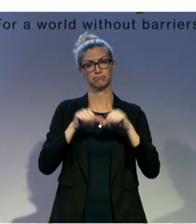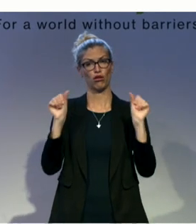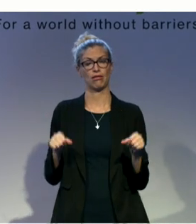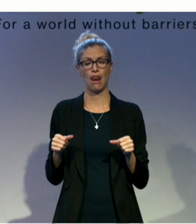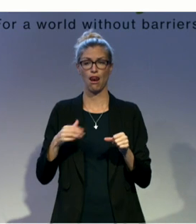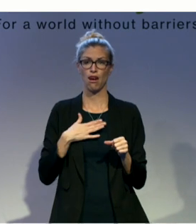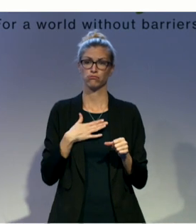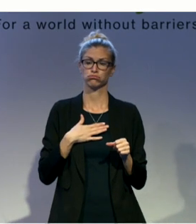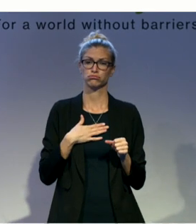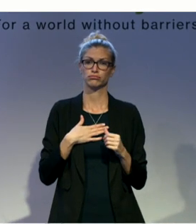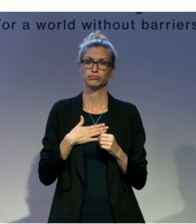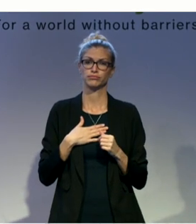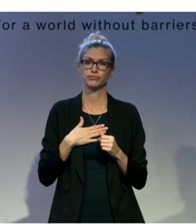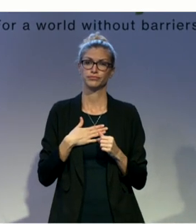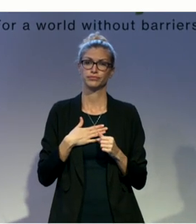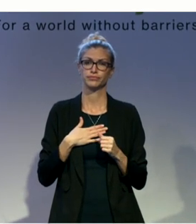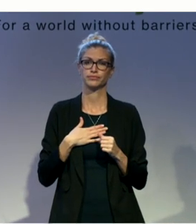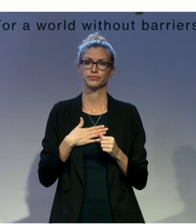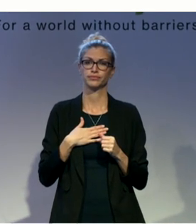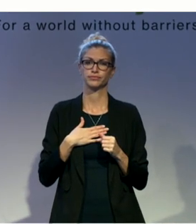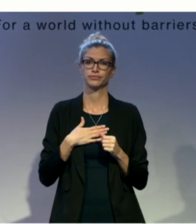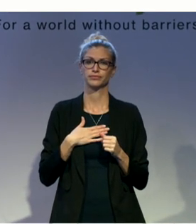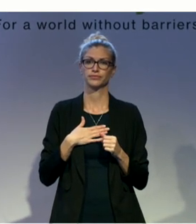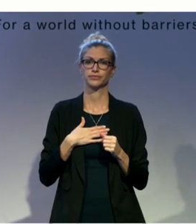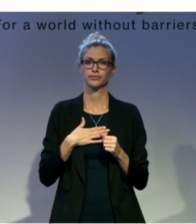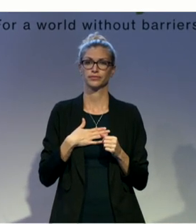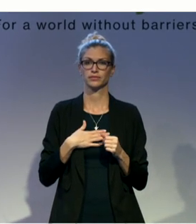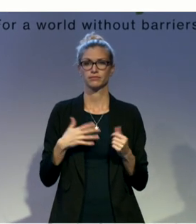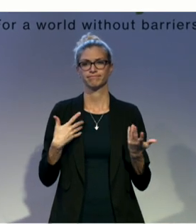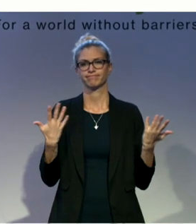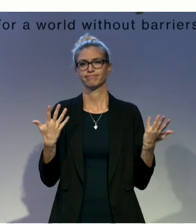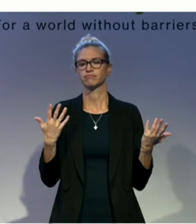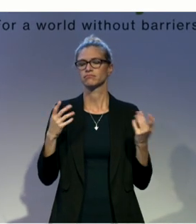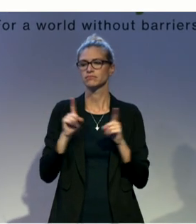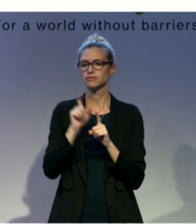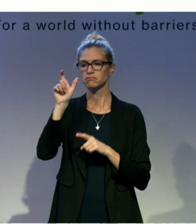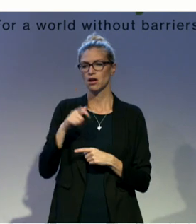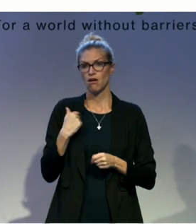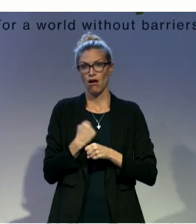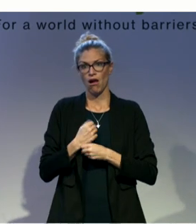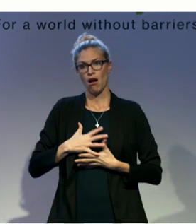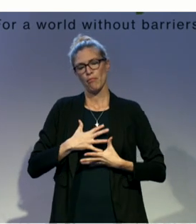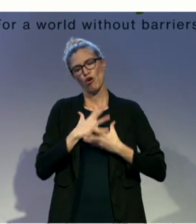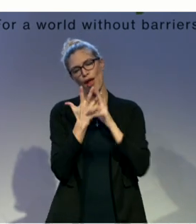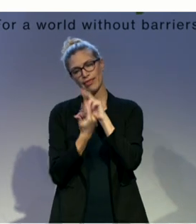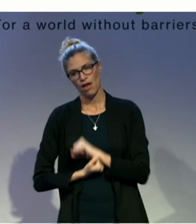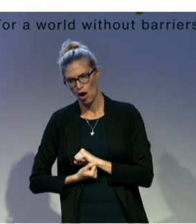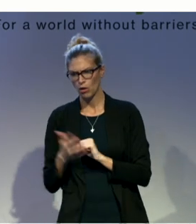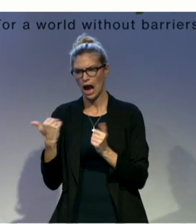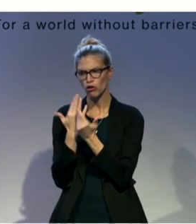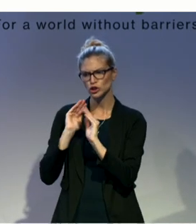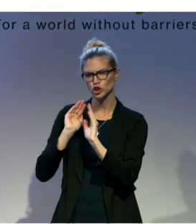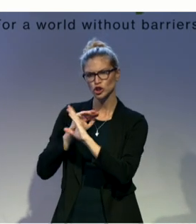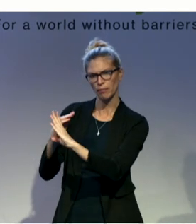how to prevent, for example, professional burnout, how to educate